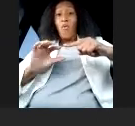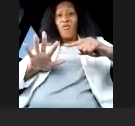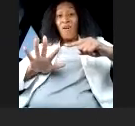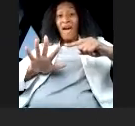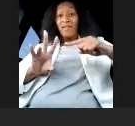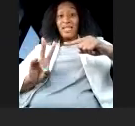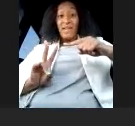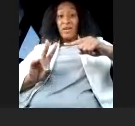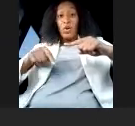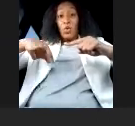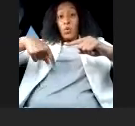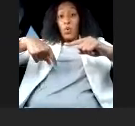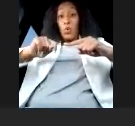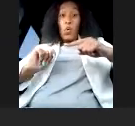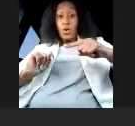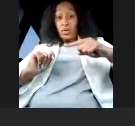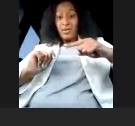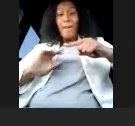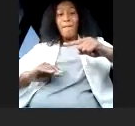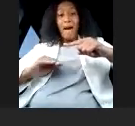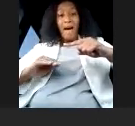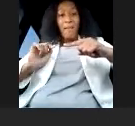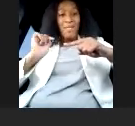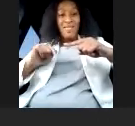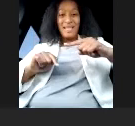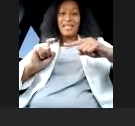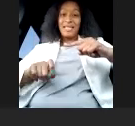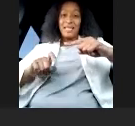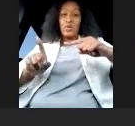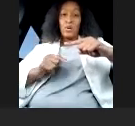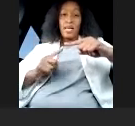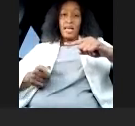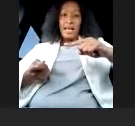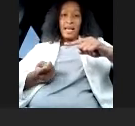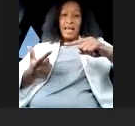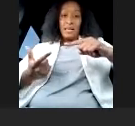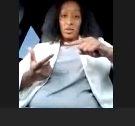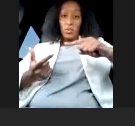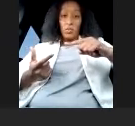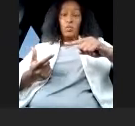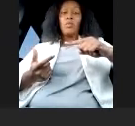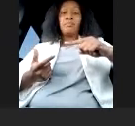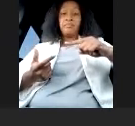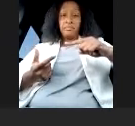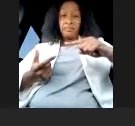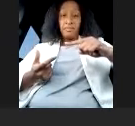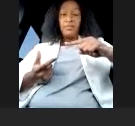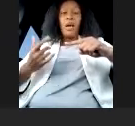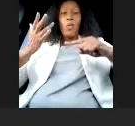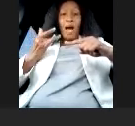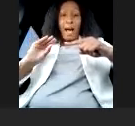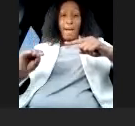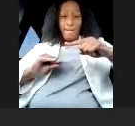be canceling. I need to get rid of my quarts. So that's why it's on the bottom of